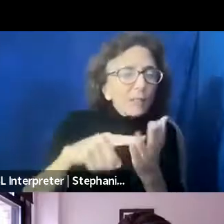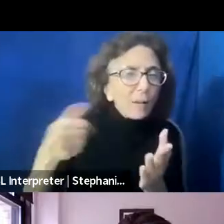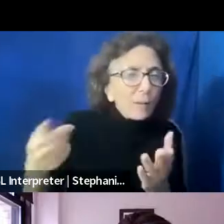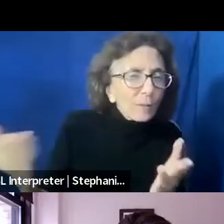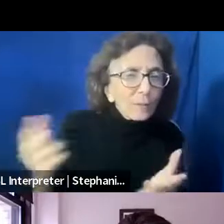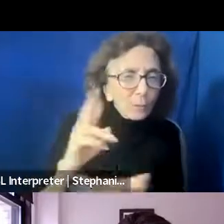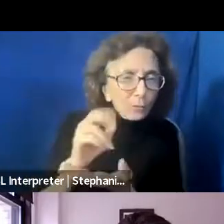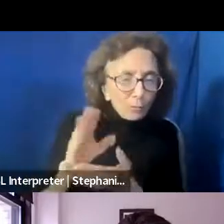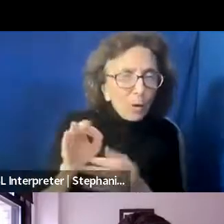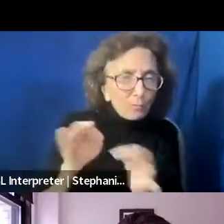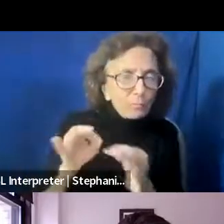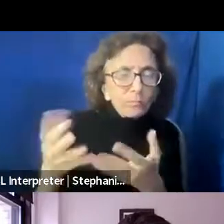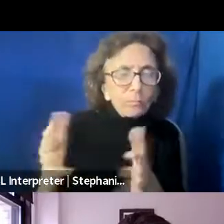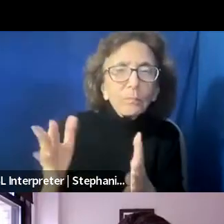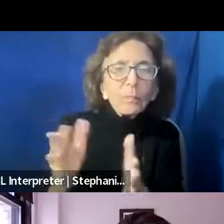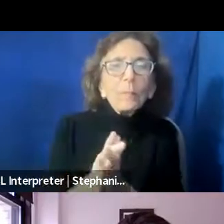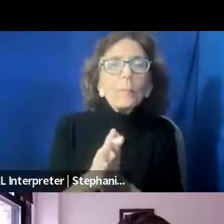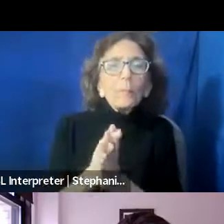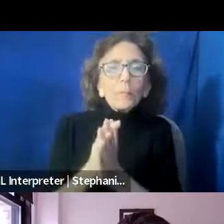Rob described,